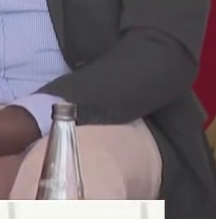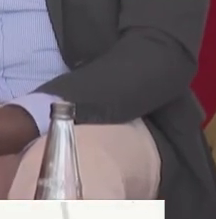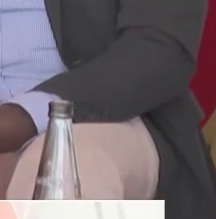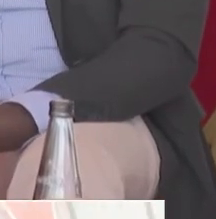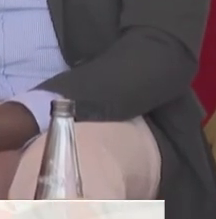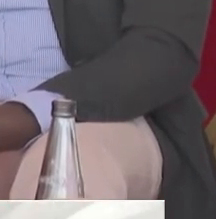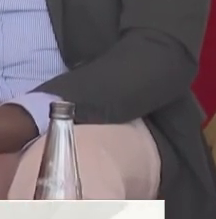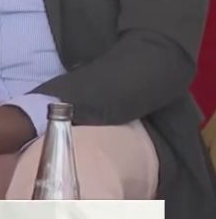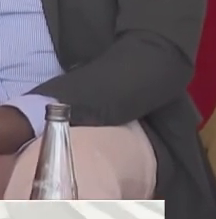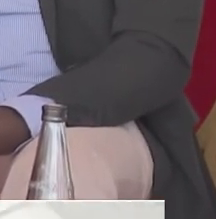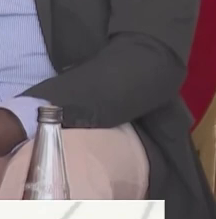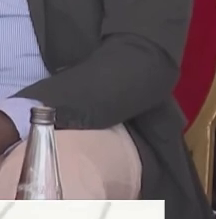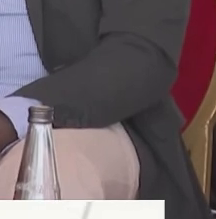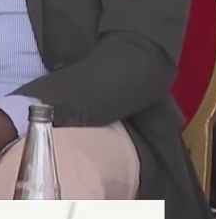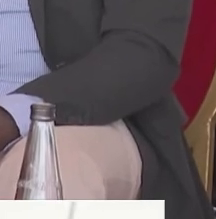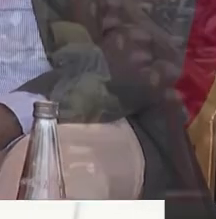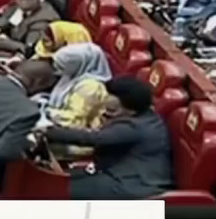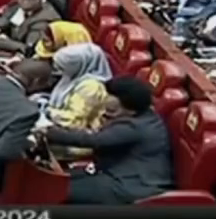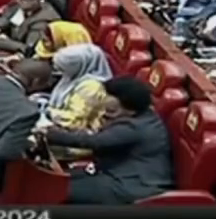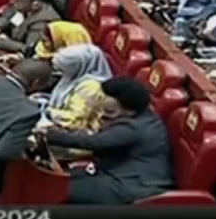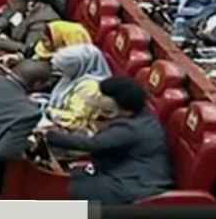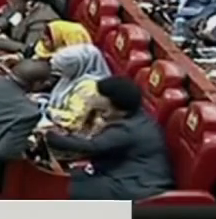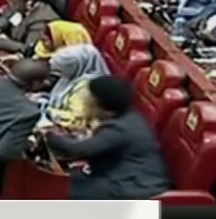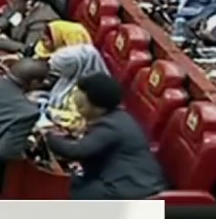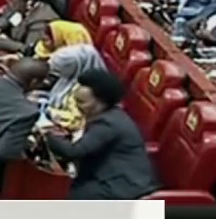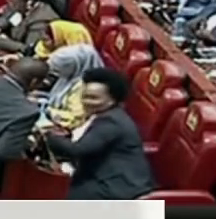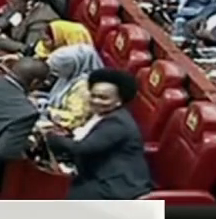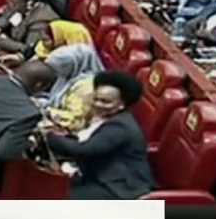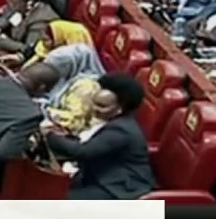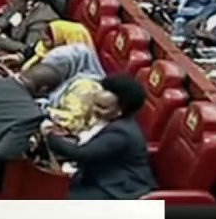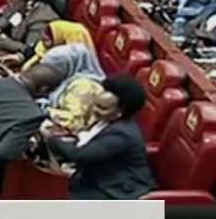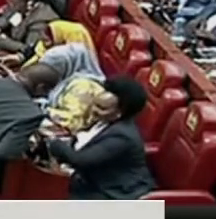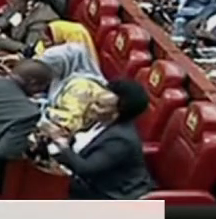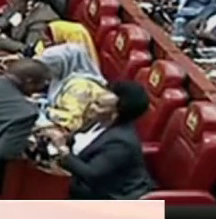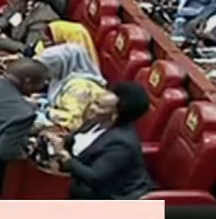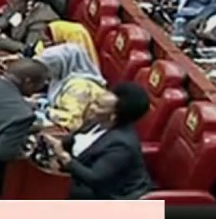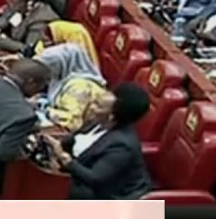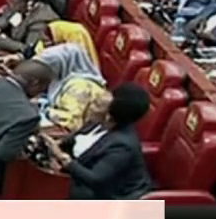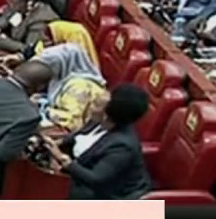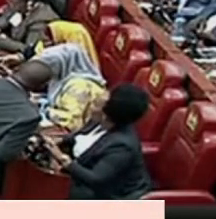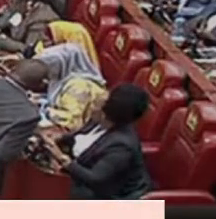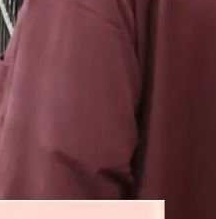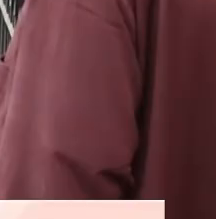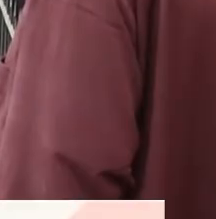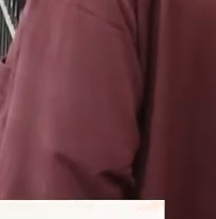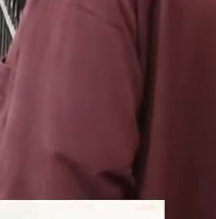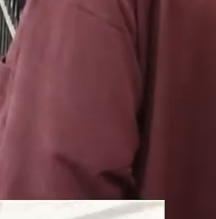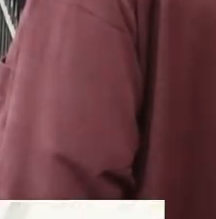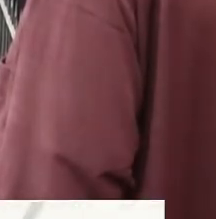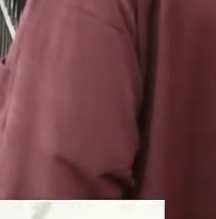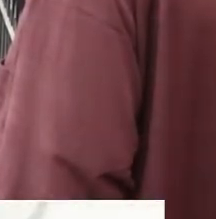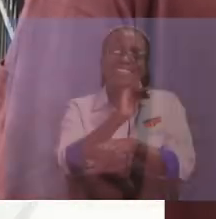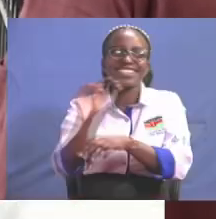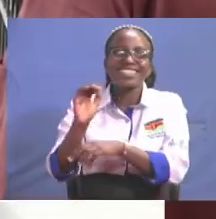calm despite the outcome of the impeachment case in the Senate, which will begin on Tuesday. Gachagua requested Kenyans to pray for him